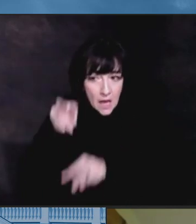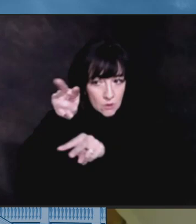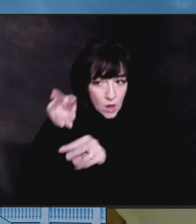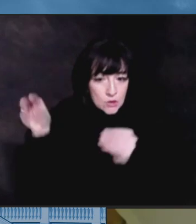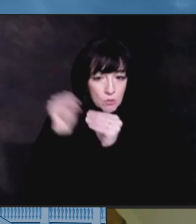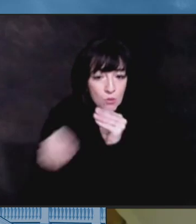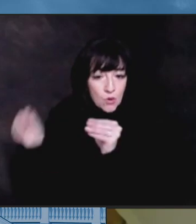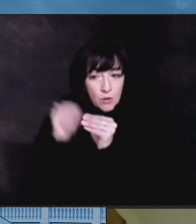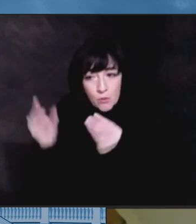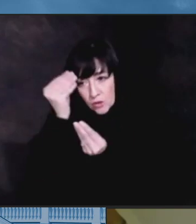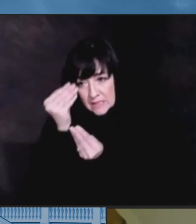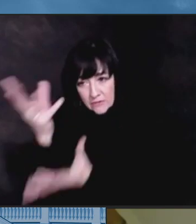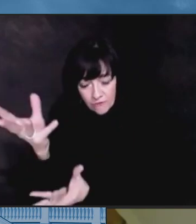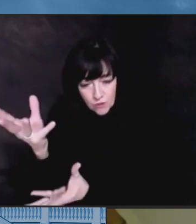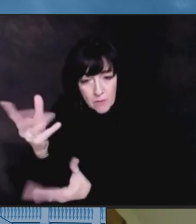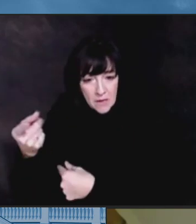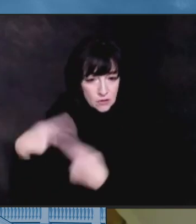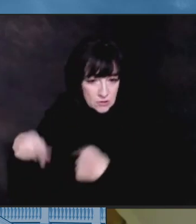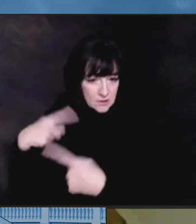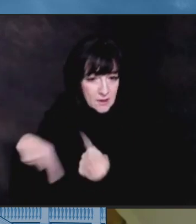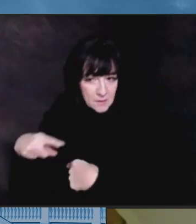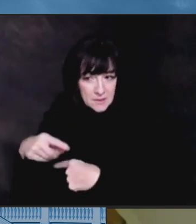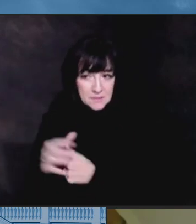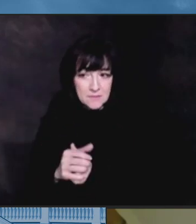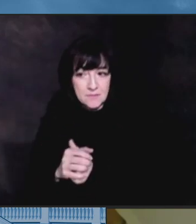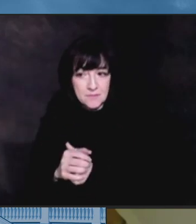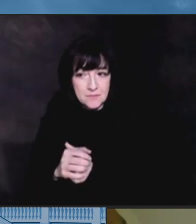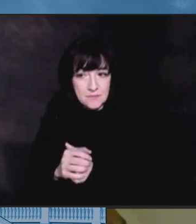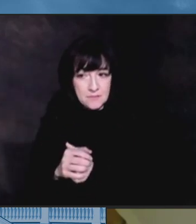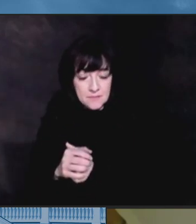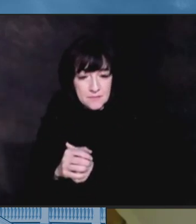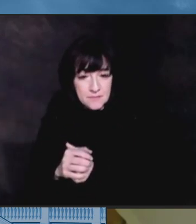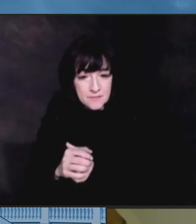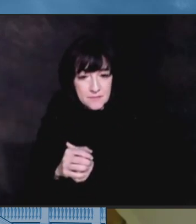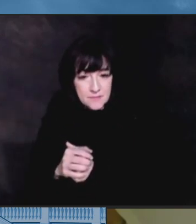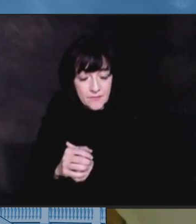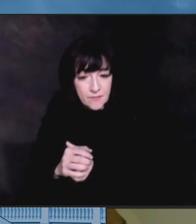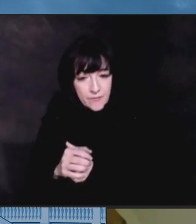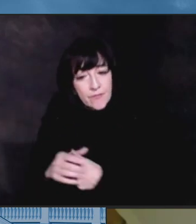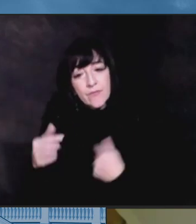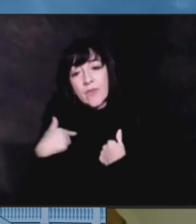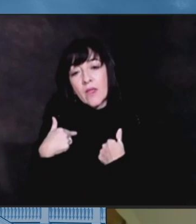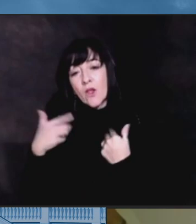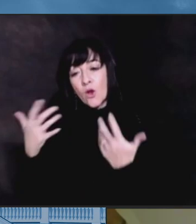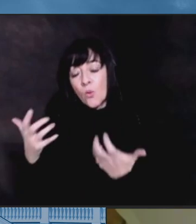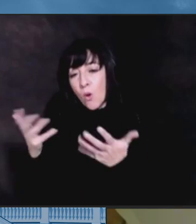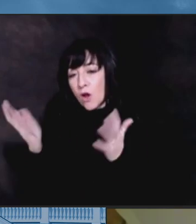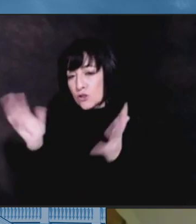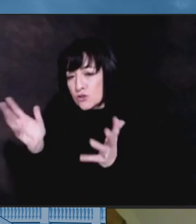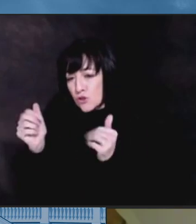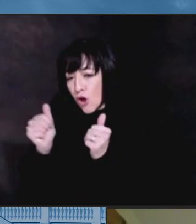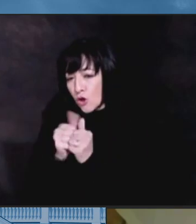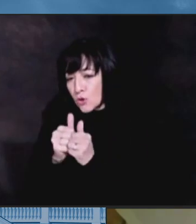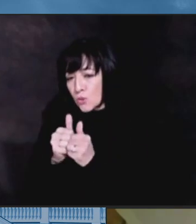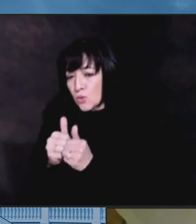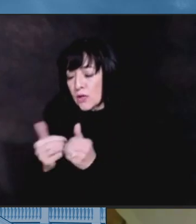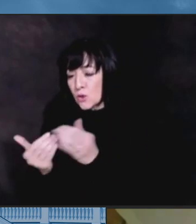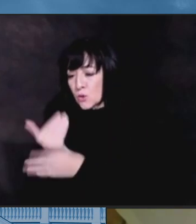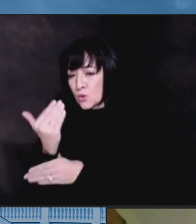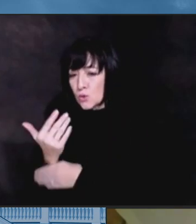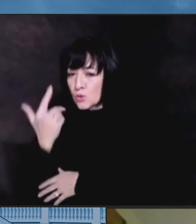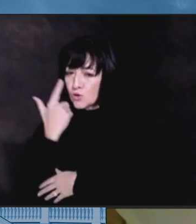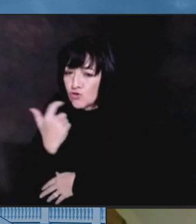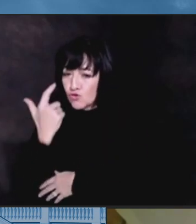forward. Let me shift gears a little bit. I want to talk to the updates to the quarantine guidelines. Many